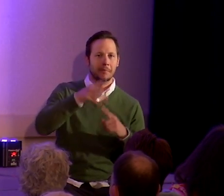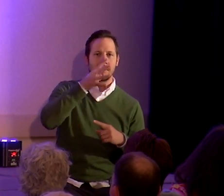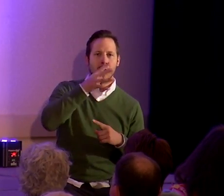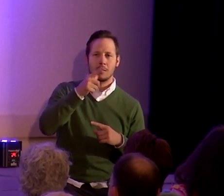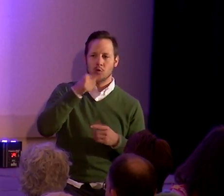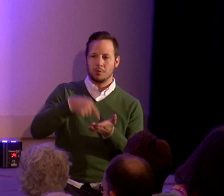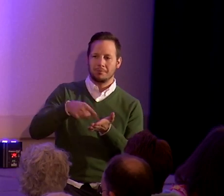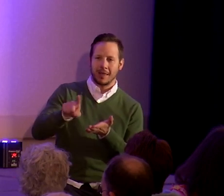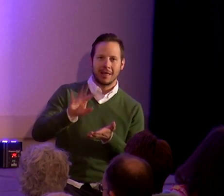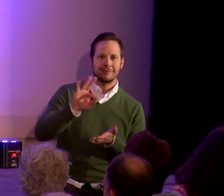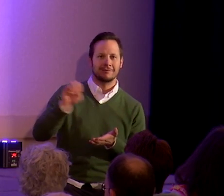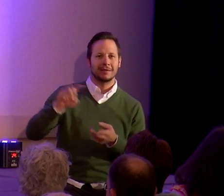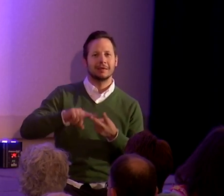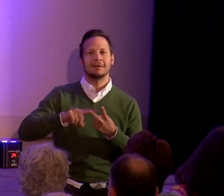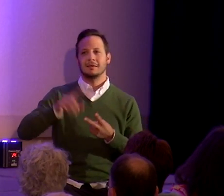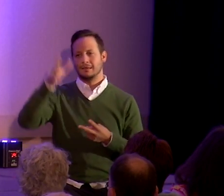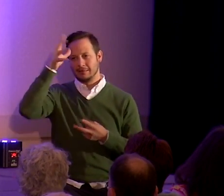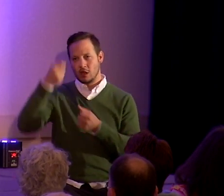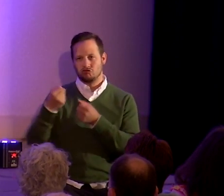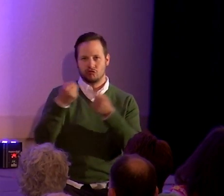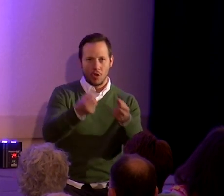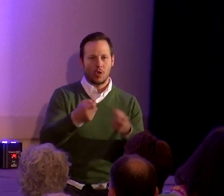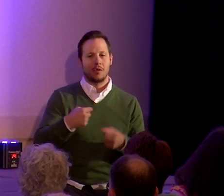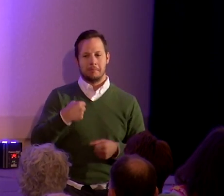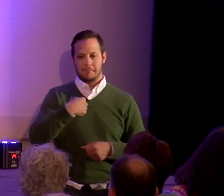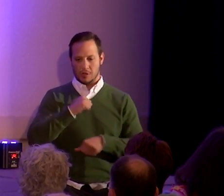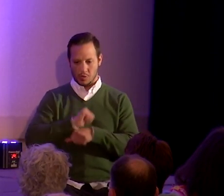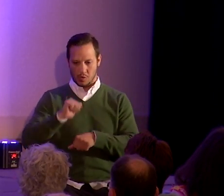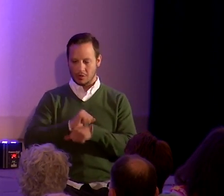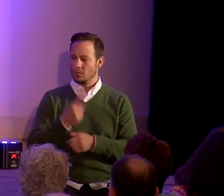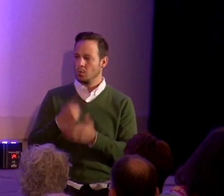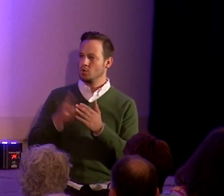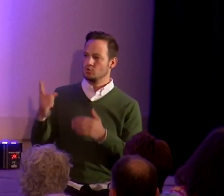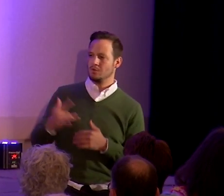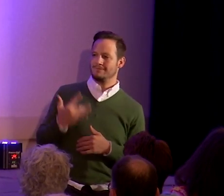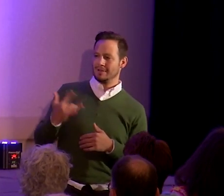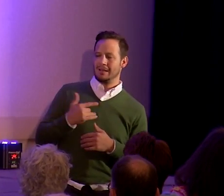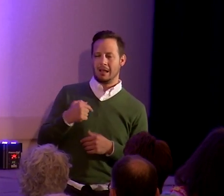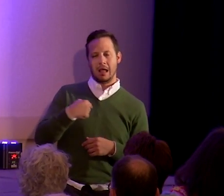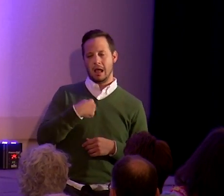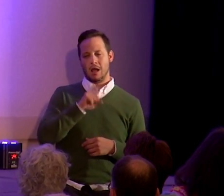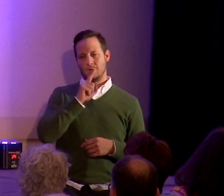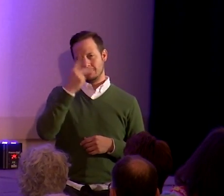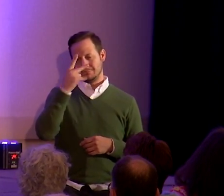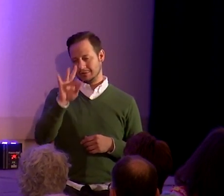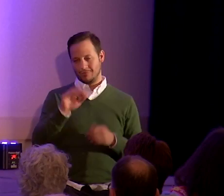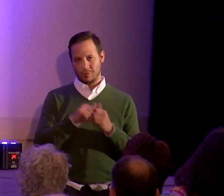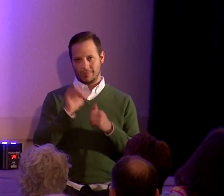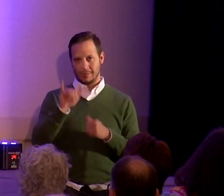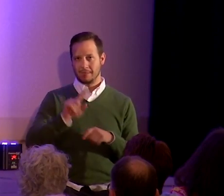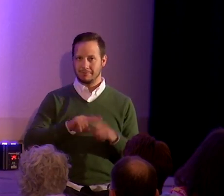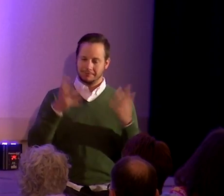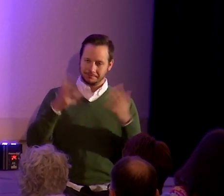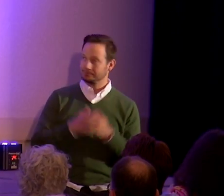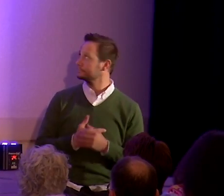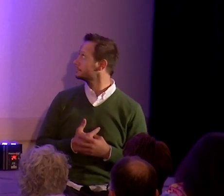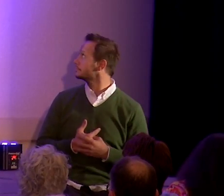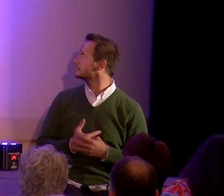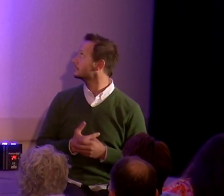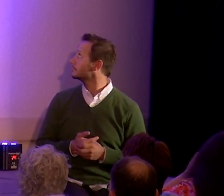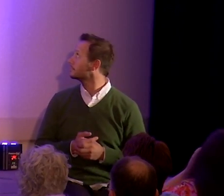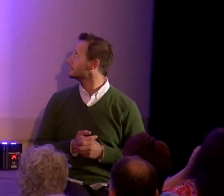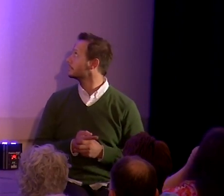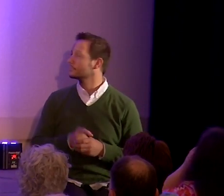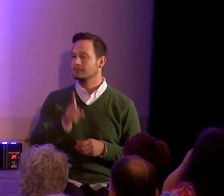me and me for doing the damn work. What's your take on that? Because it just ticks me off, but that's just me.